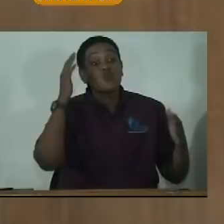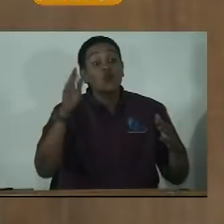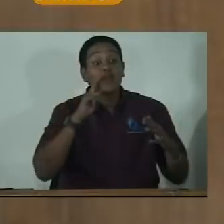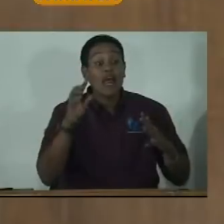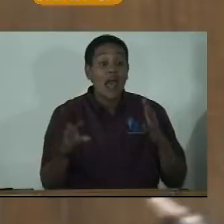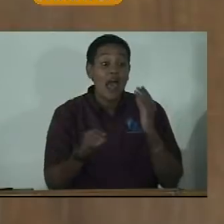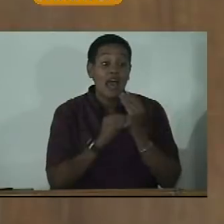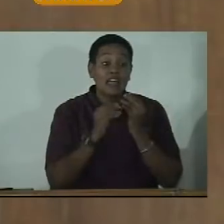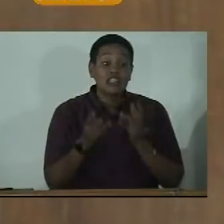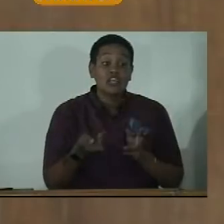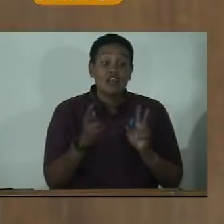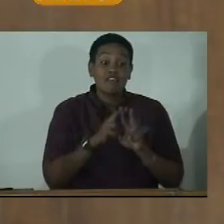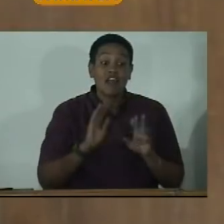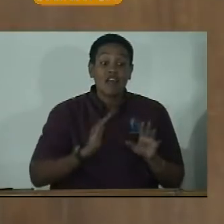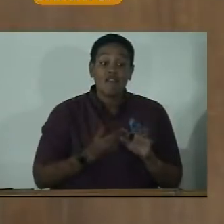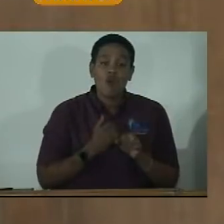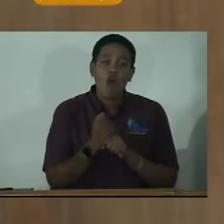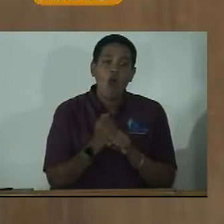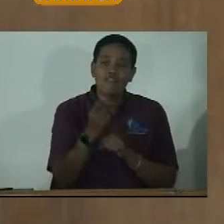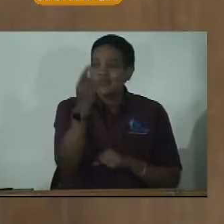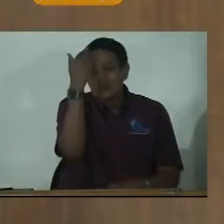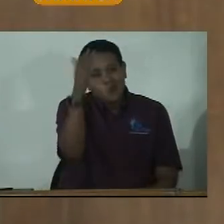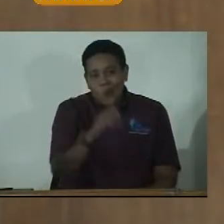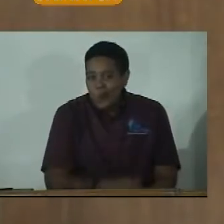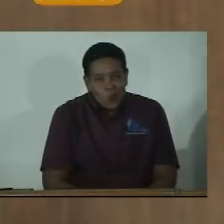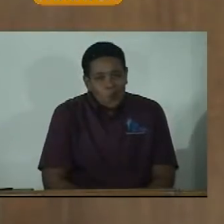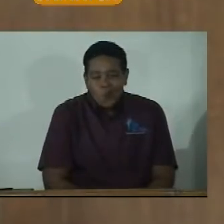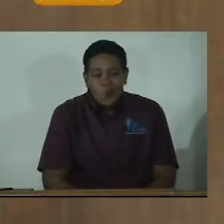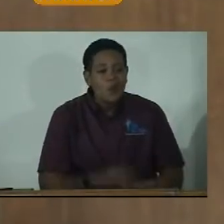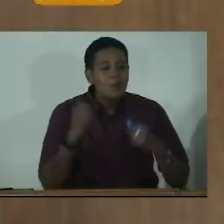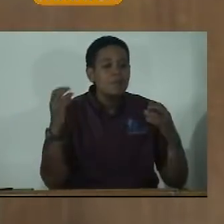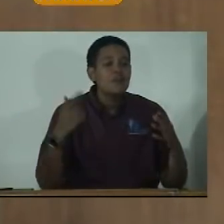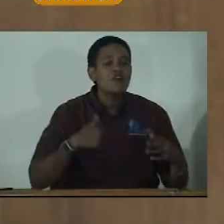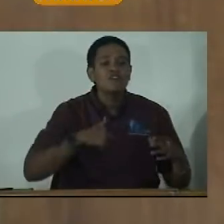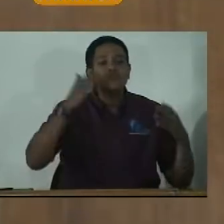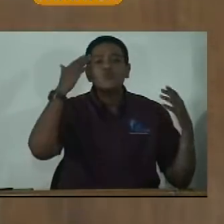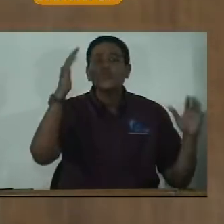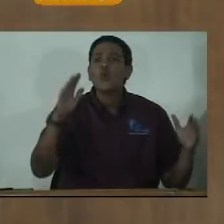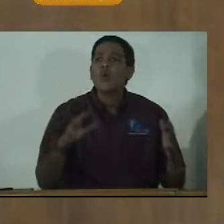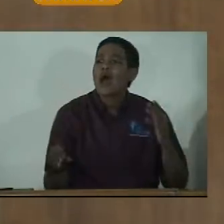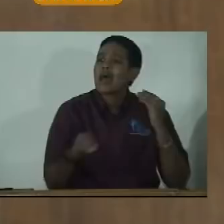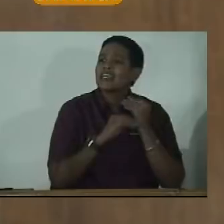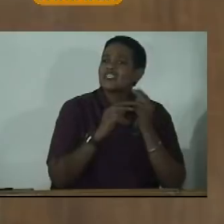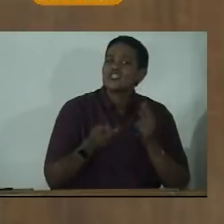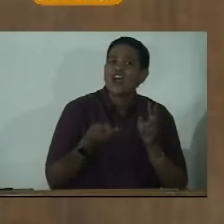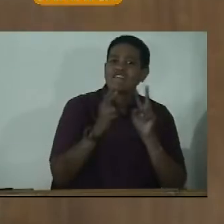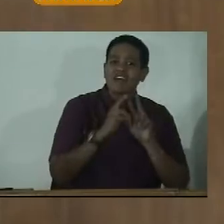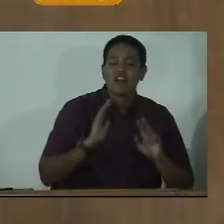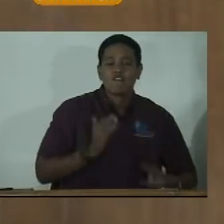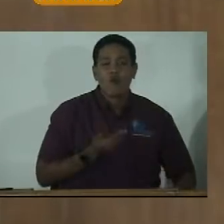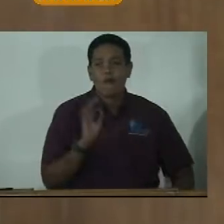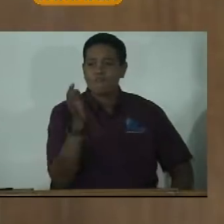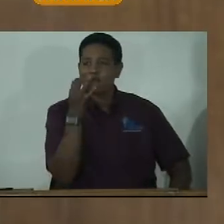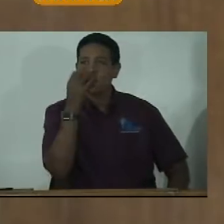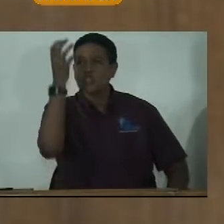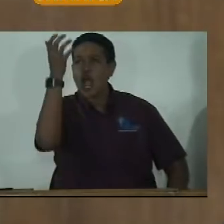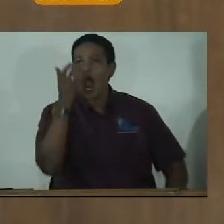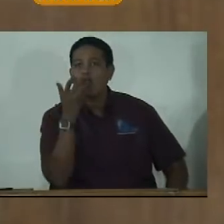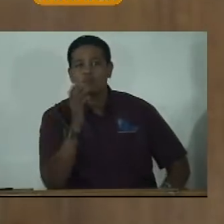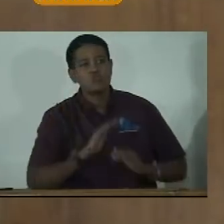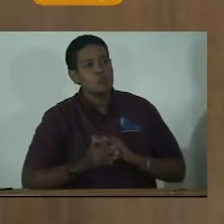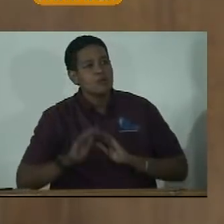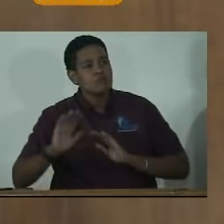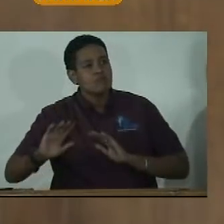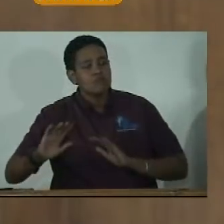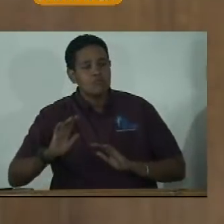value of our coffee. Many of us don't know the additional value of our fruits. And so therefore we